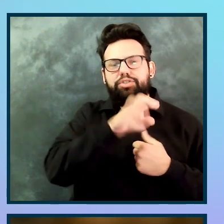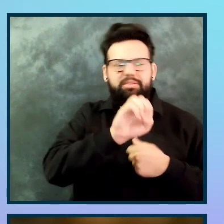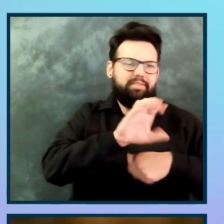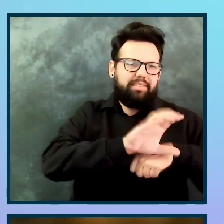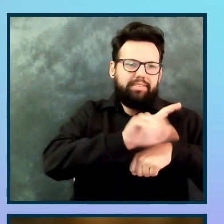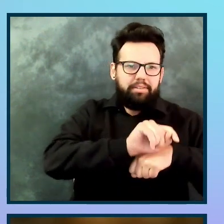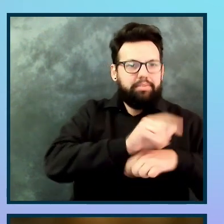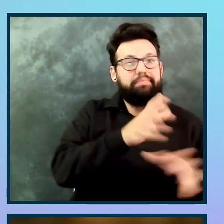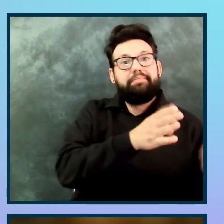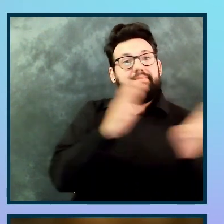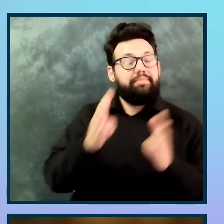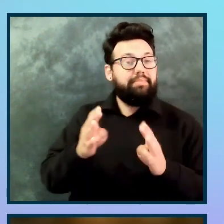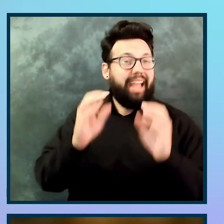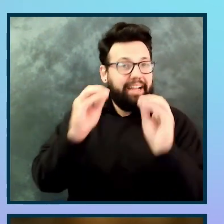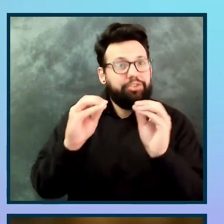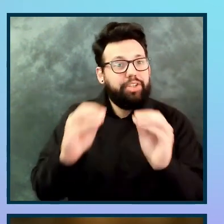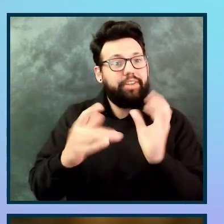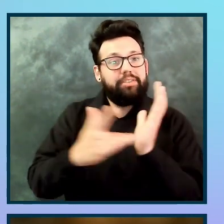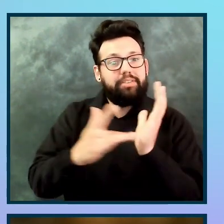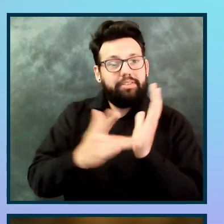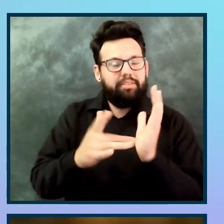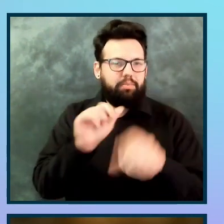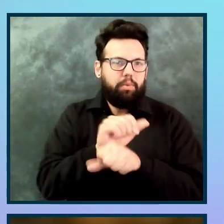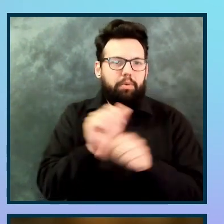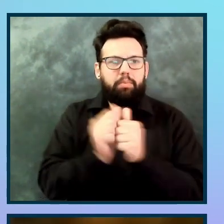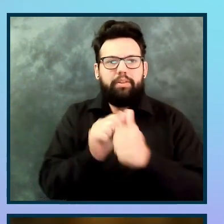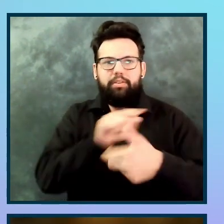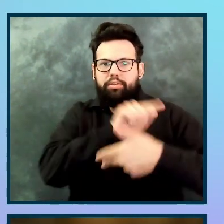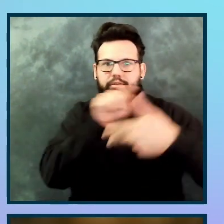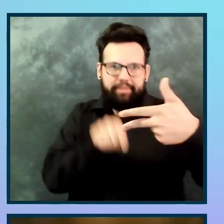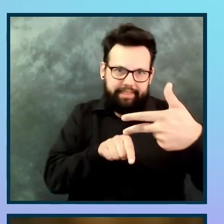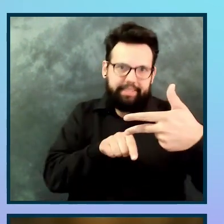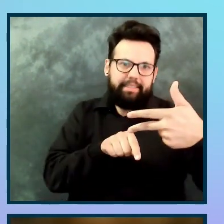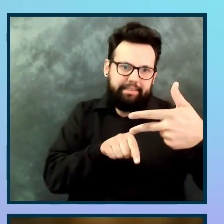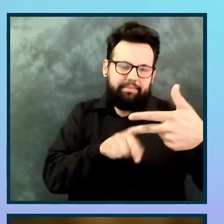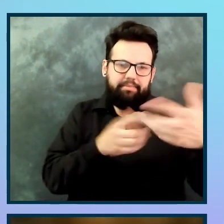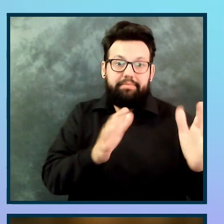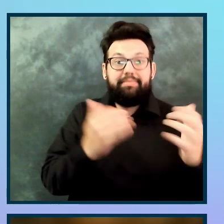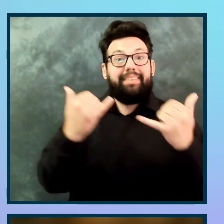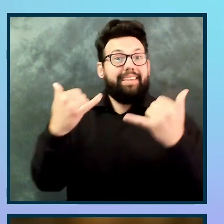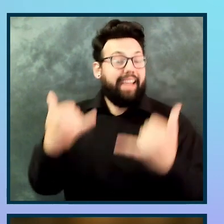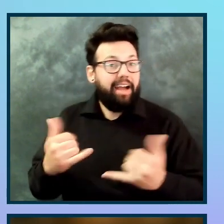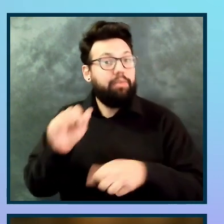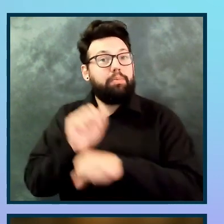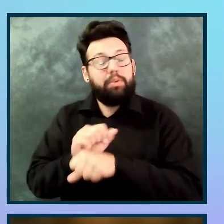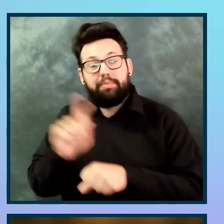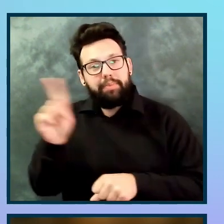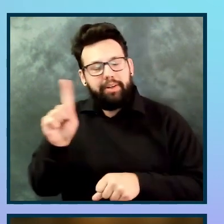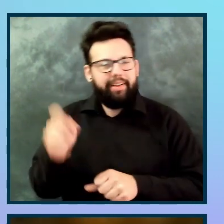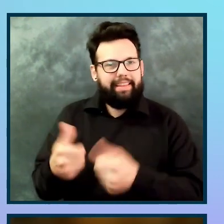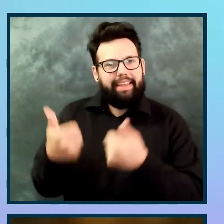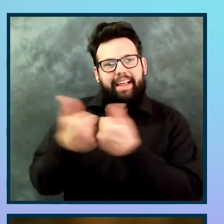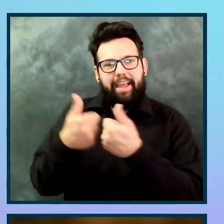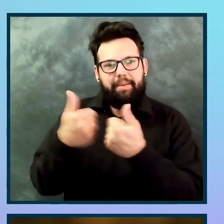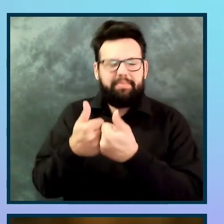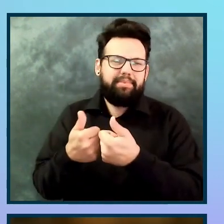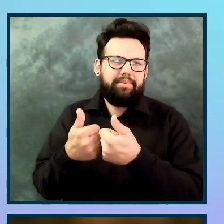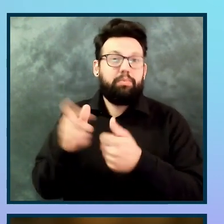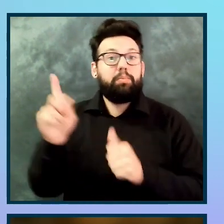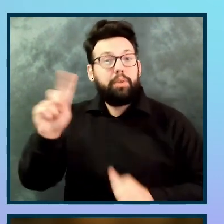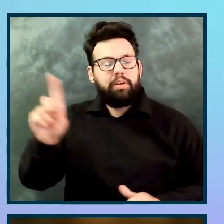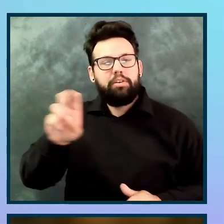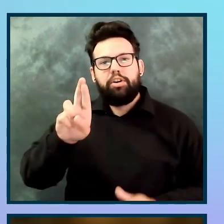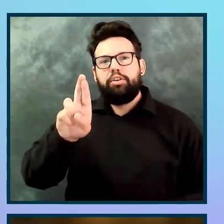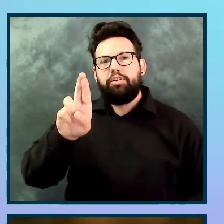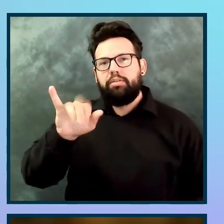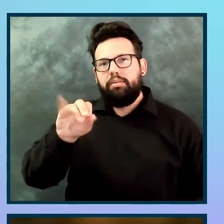with Instructure and BrainPOP and Sesame Workshop. And now currently I work in gaming with Riot Games. And the idea